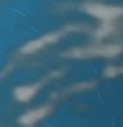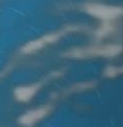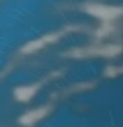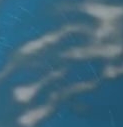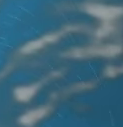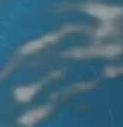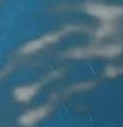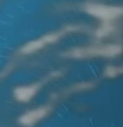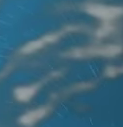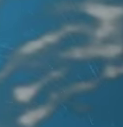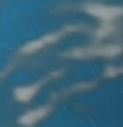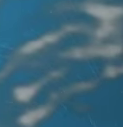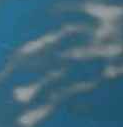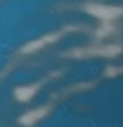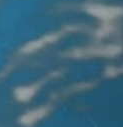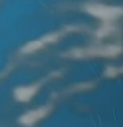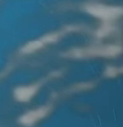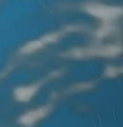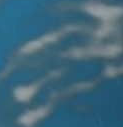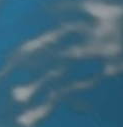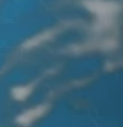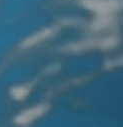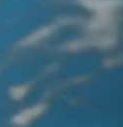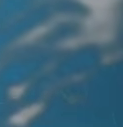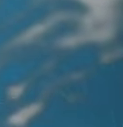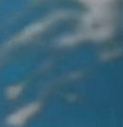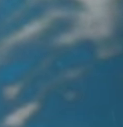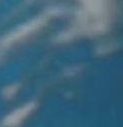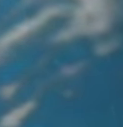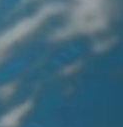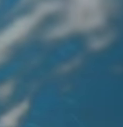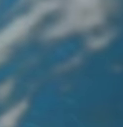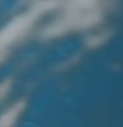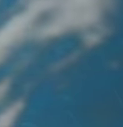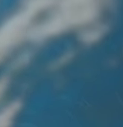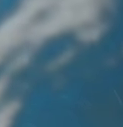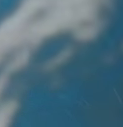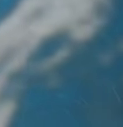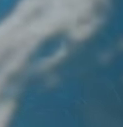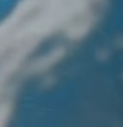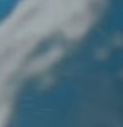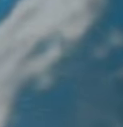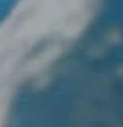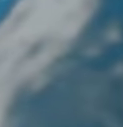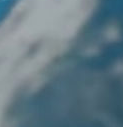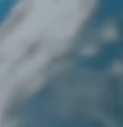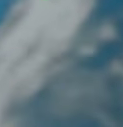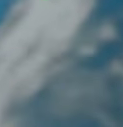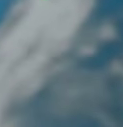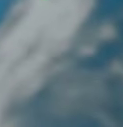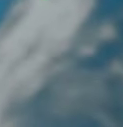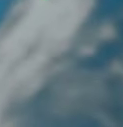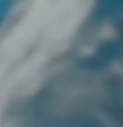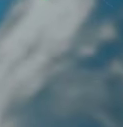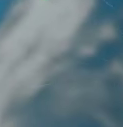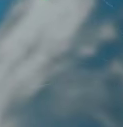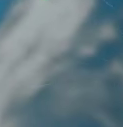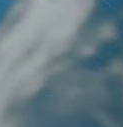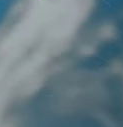of the western and northern Cape provinces as well as the western sections of the Free State. Thunder shows continue over the eastern areas in